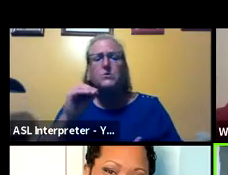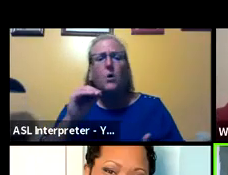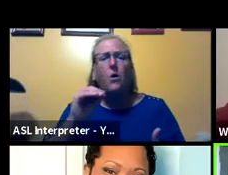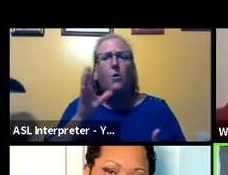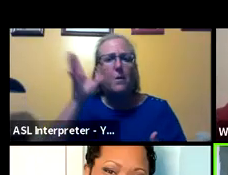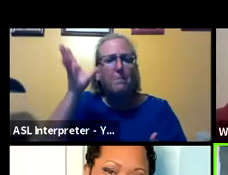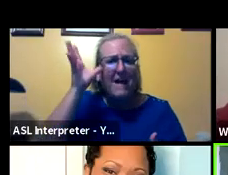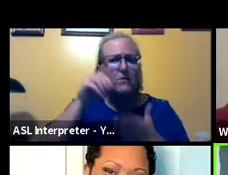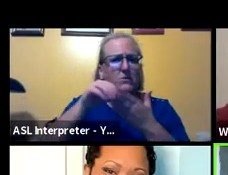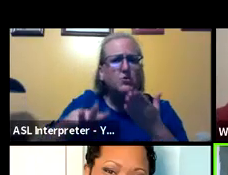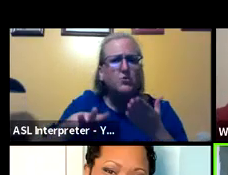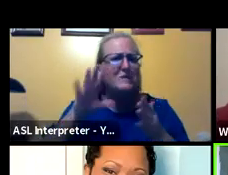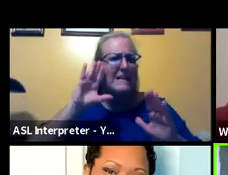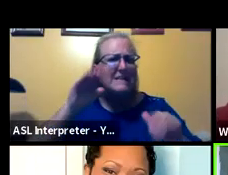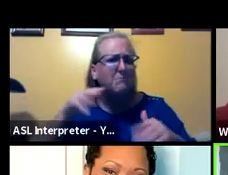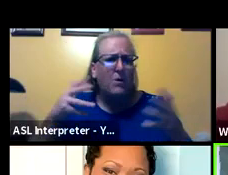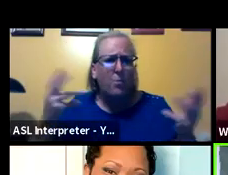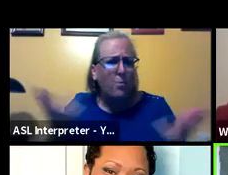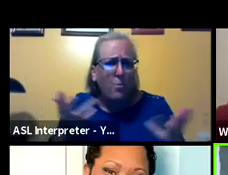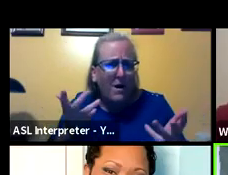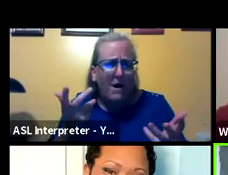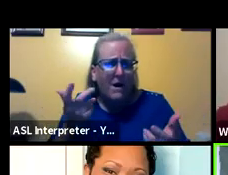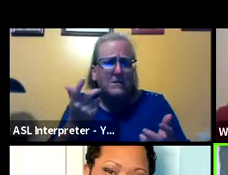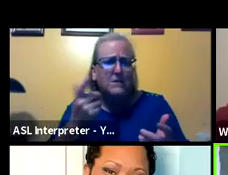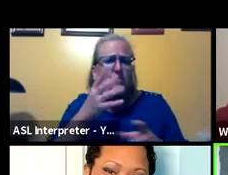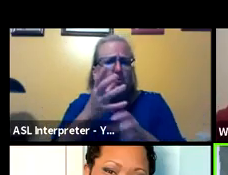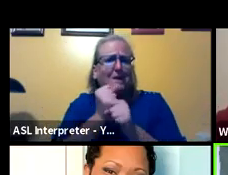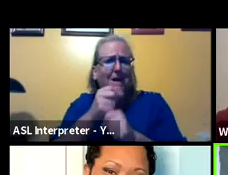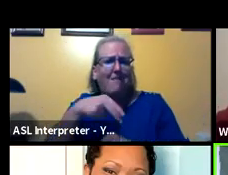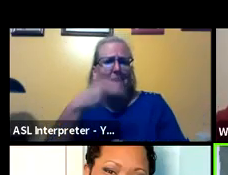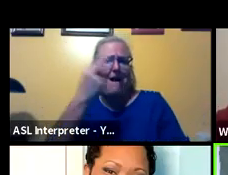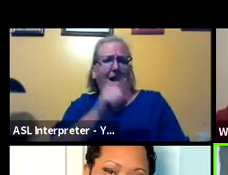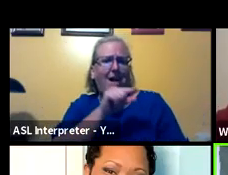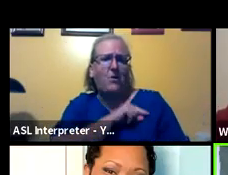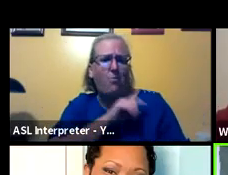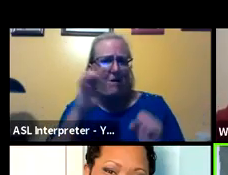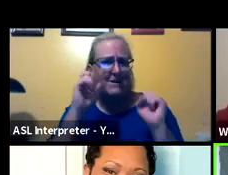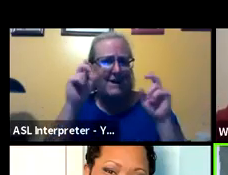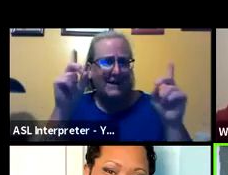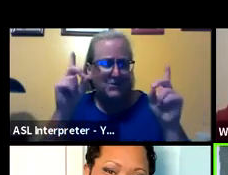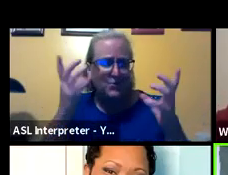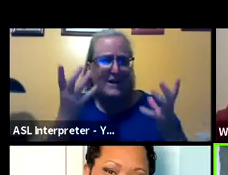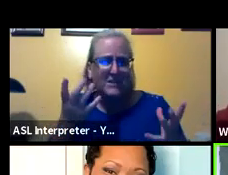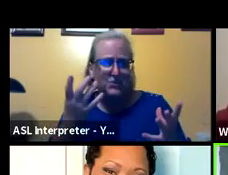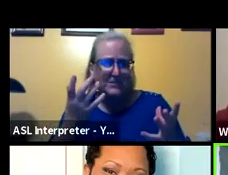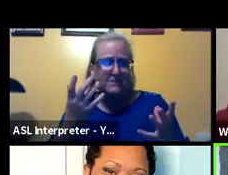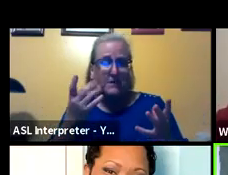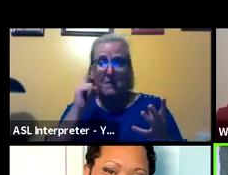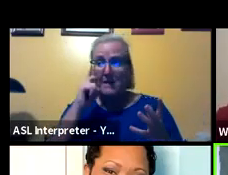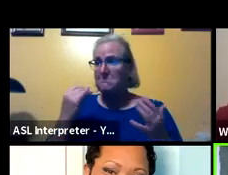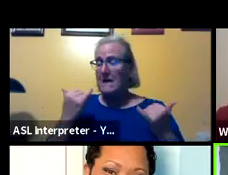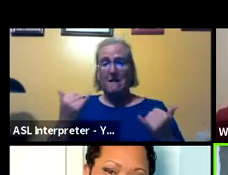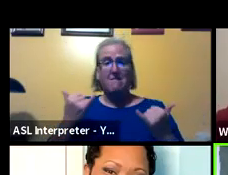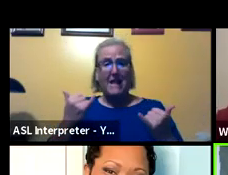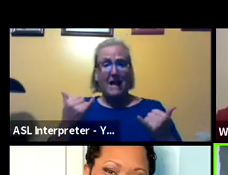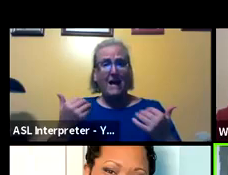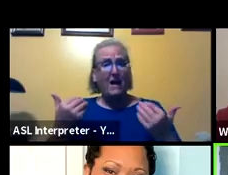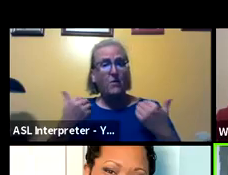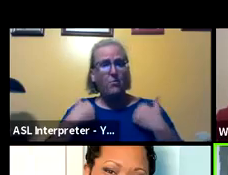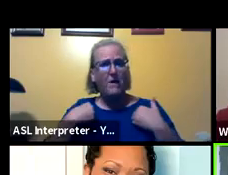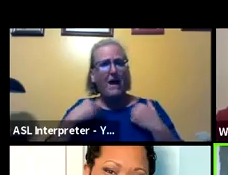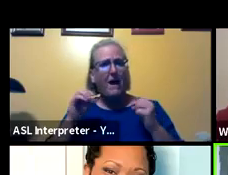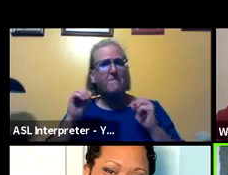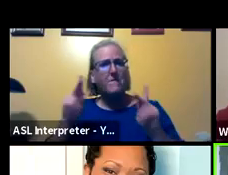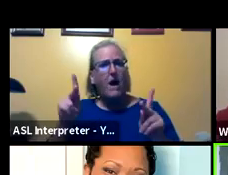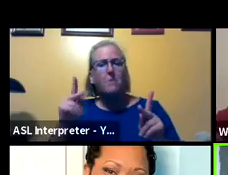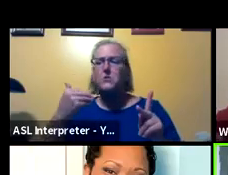students expect in regards to receiving a high quality education now that there has been an opportunity to have